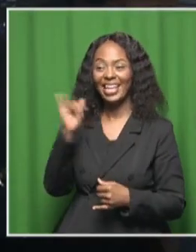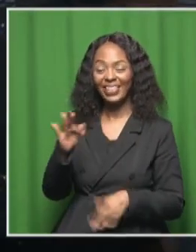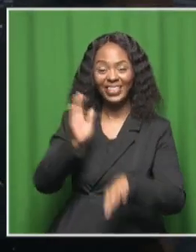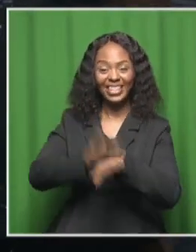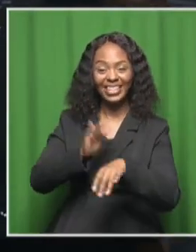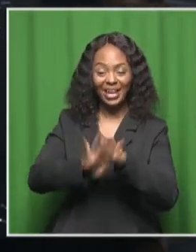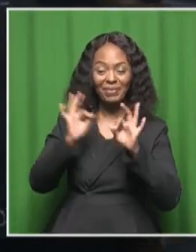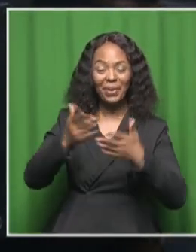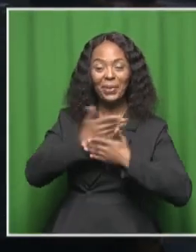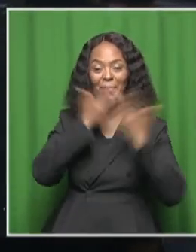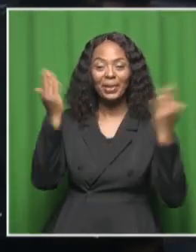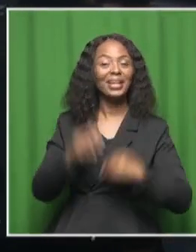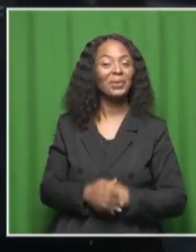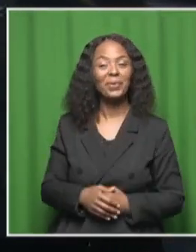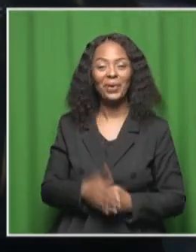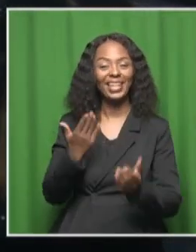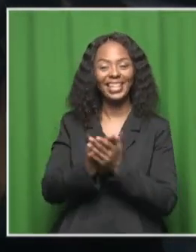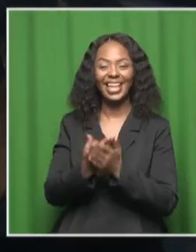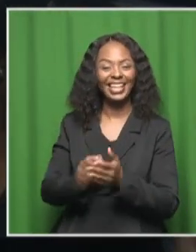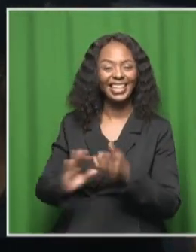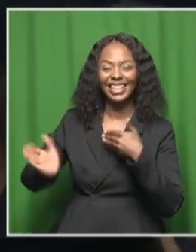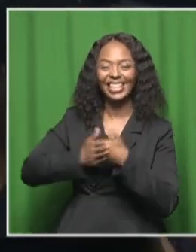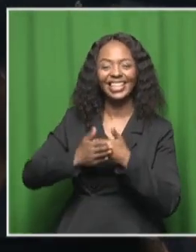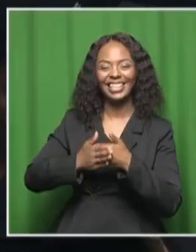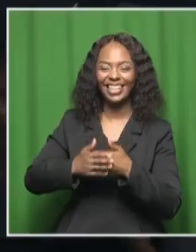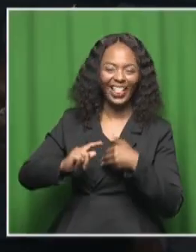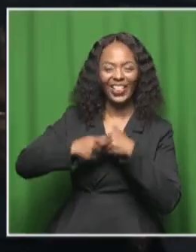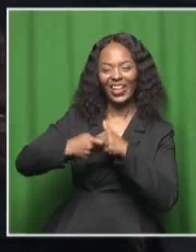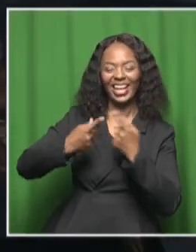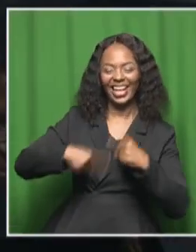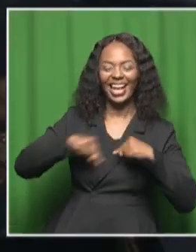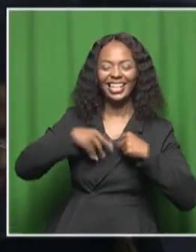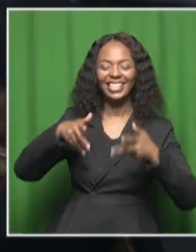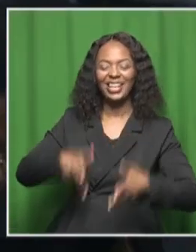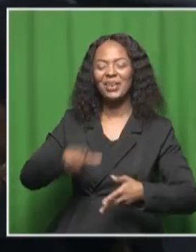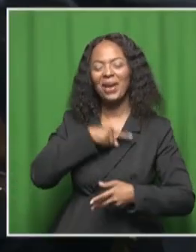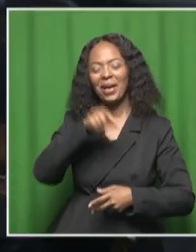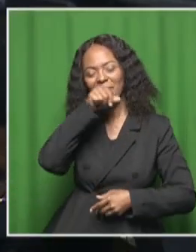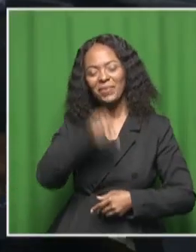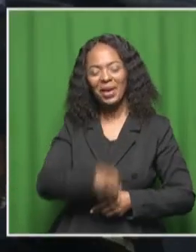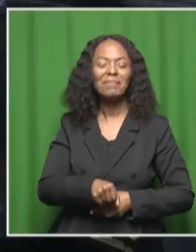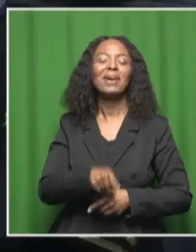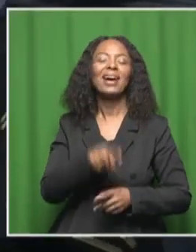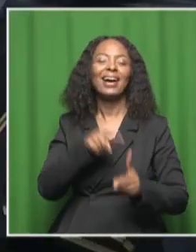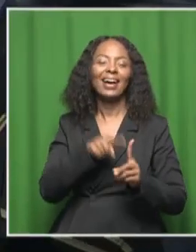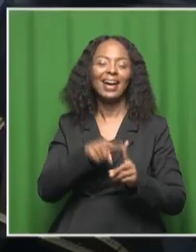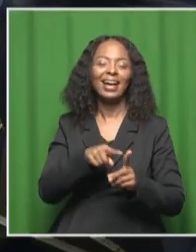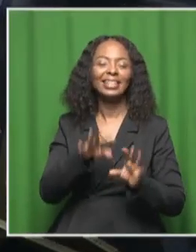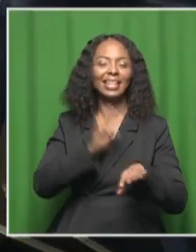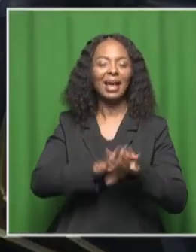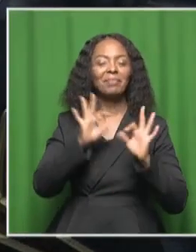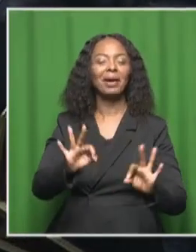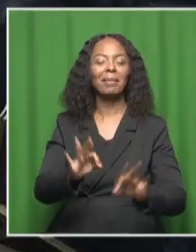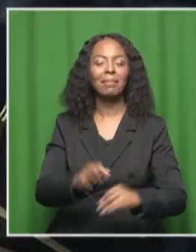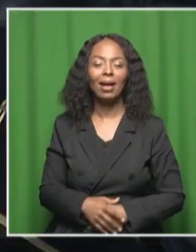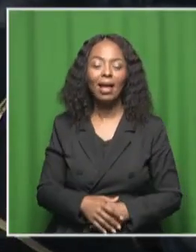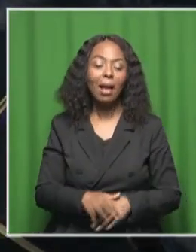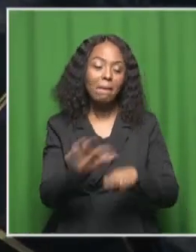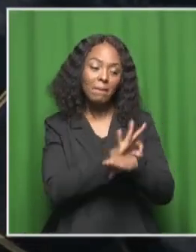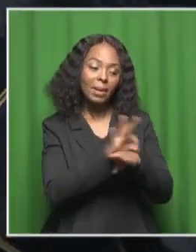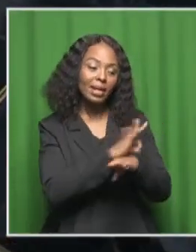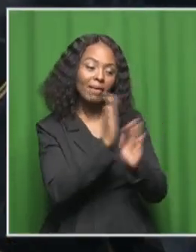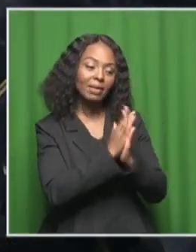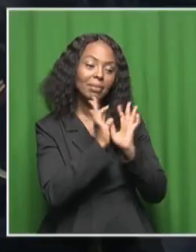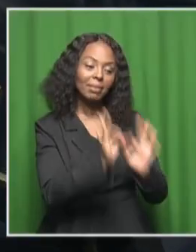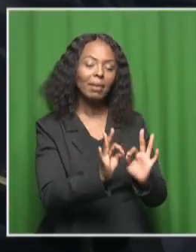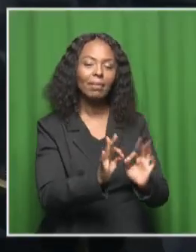for that private ceremony that's going to be his cremation? So did you plan everything to the T, and what time? No, we planned everything